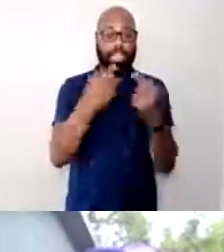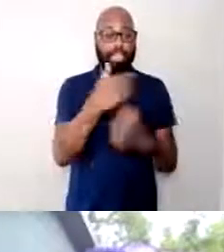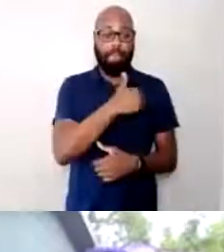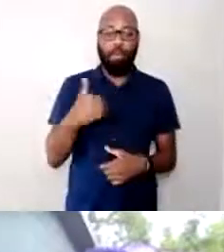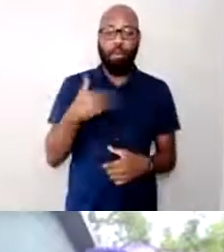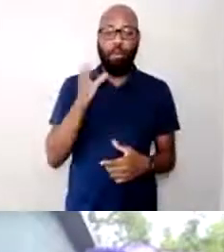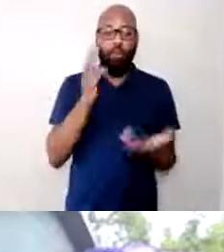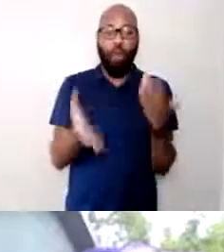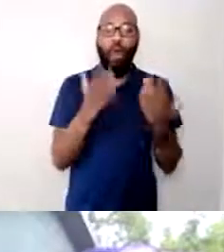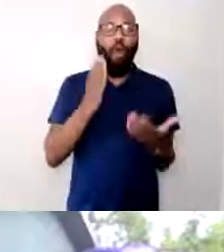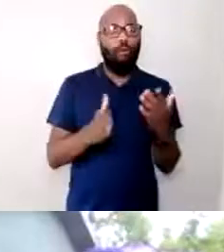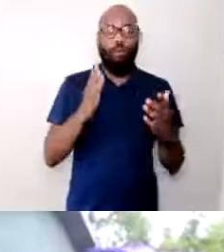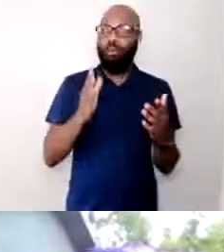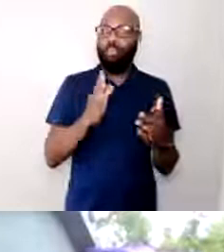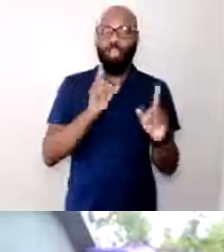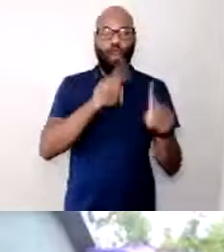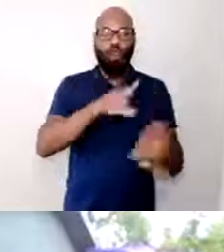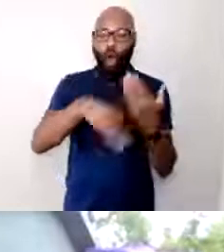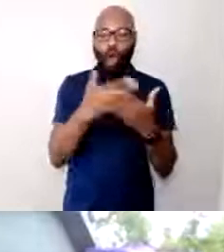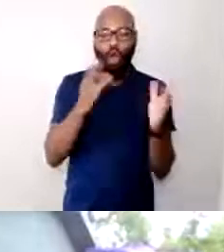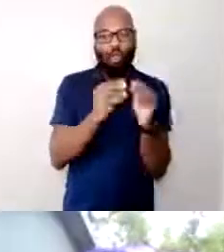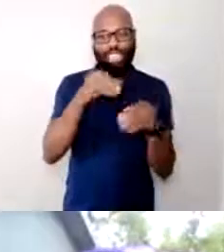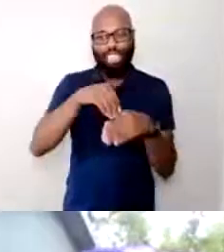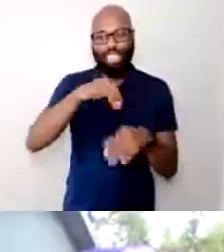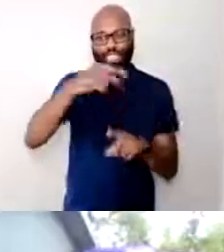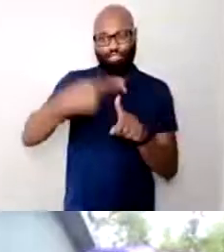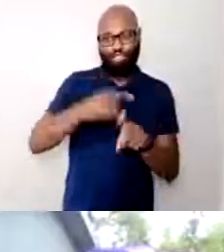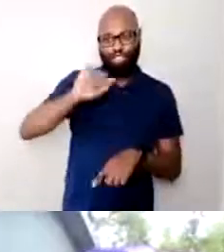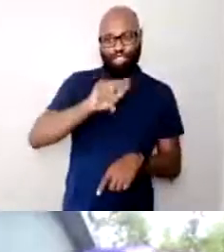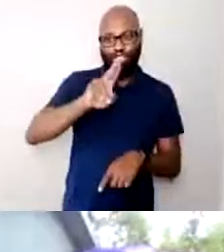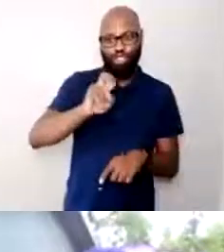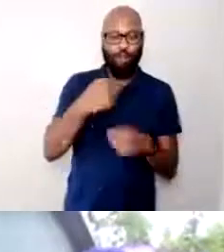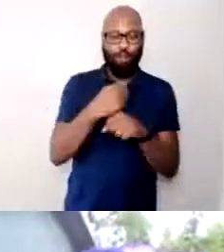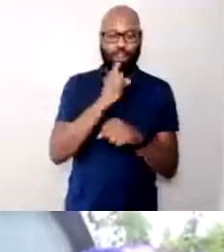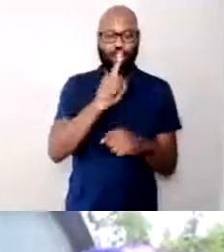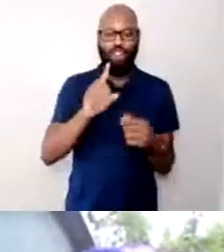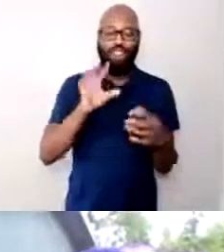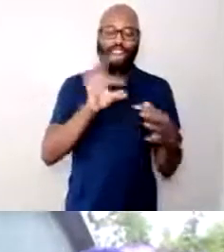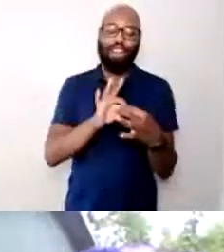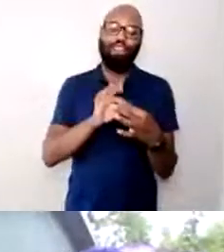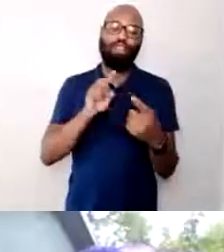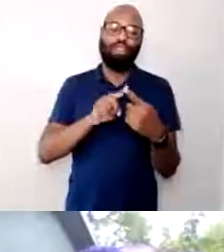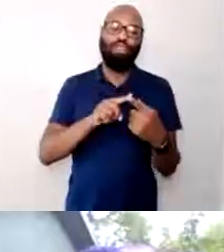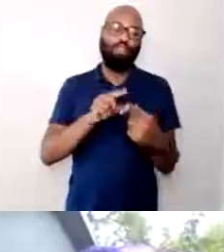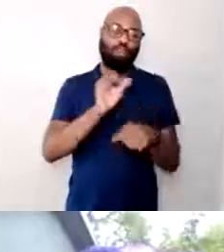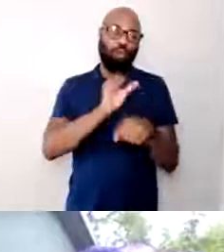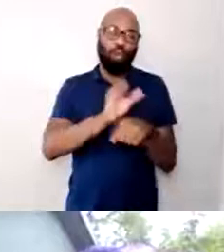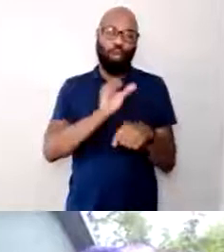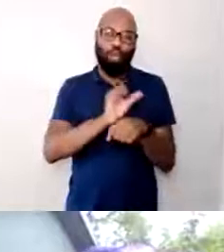in June just to make sure that they're connected to the work that you're doing. Thank you,